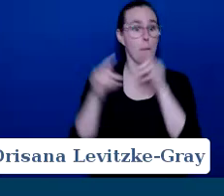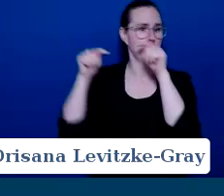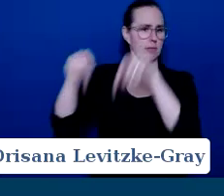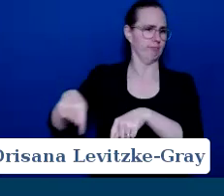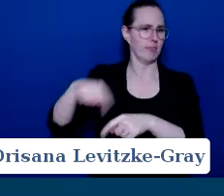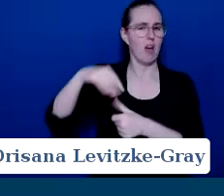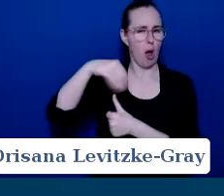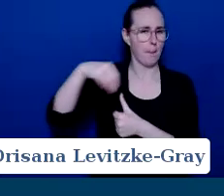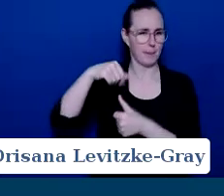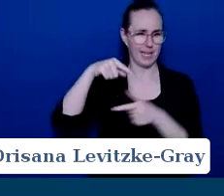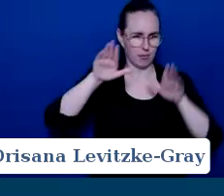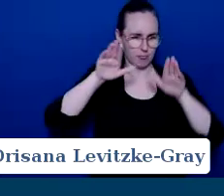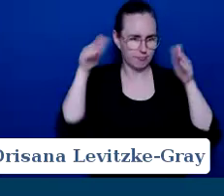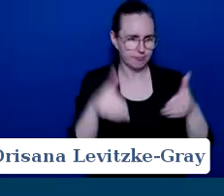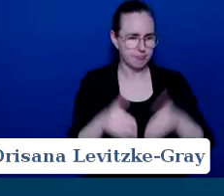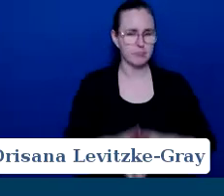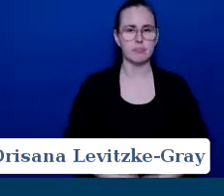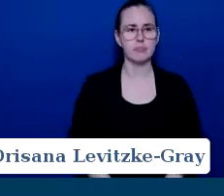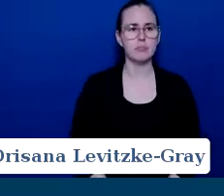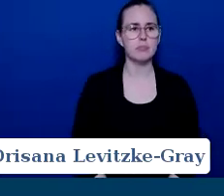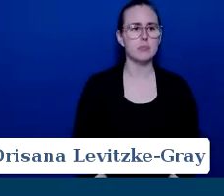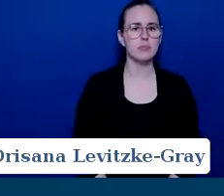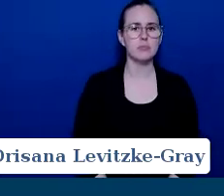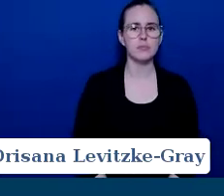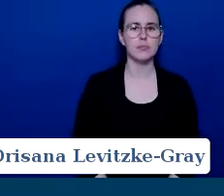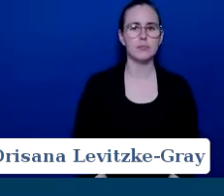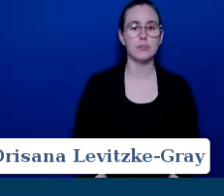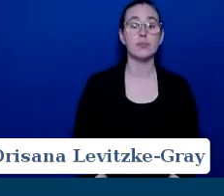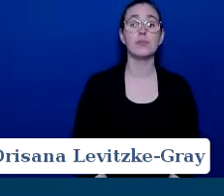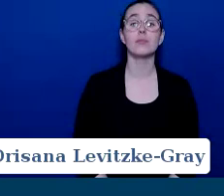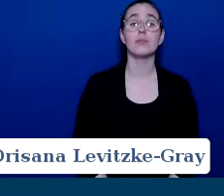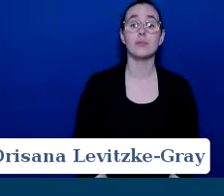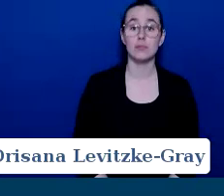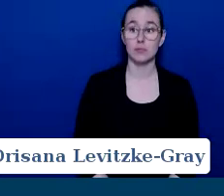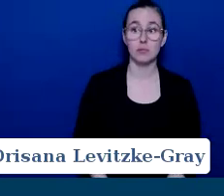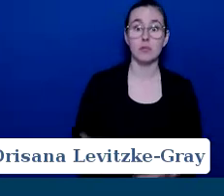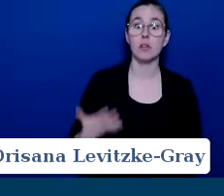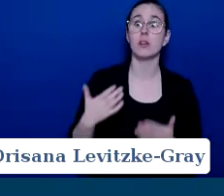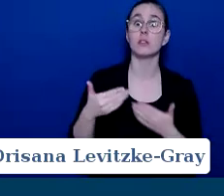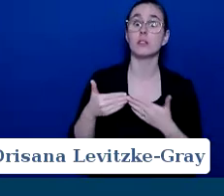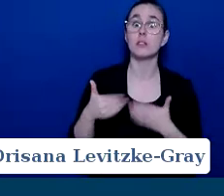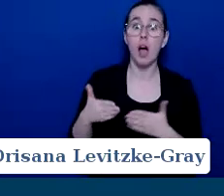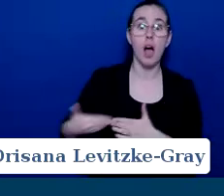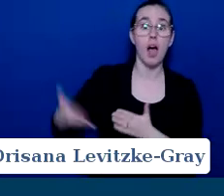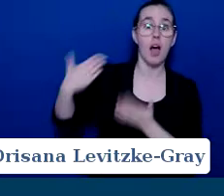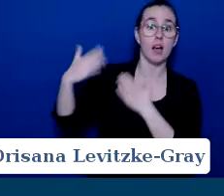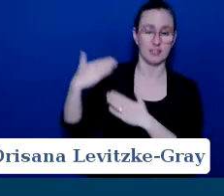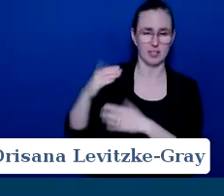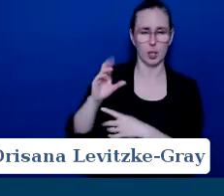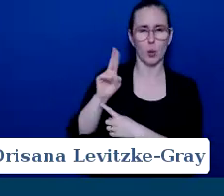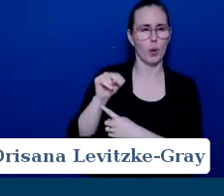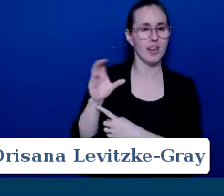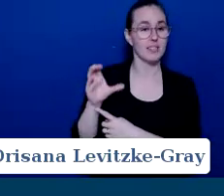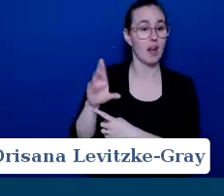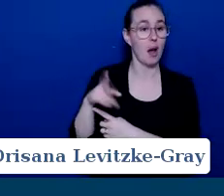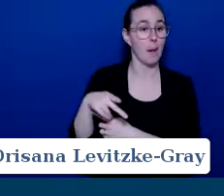The disability reform in Armenia actually started with the ratification of the UN Convention of the Rights of Persons with Disability back in